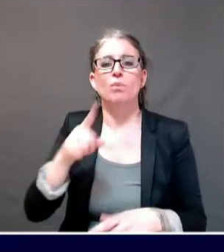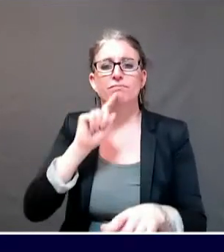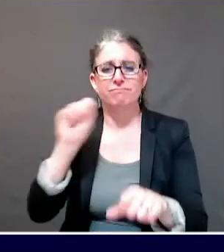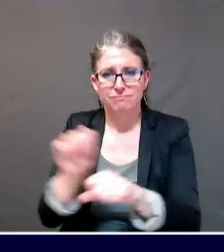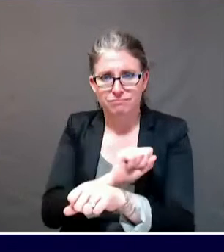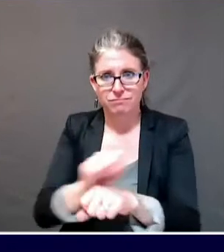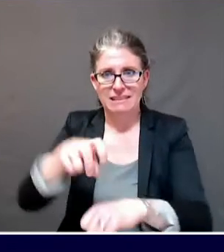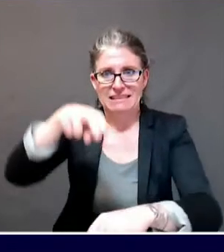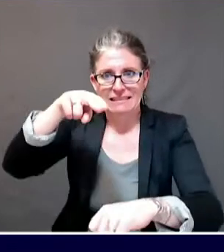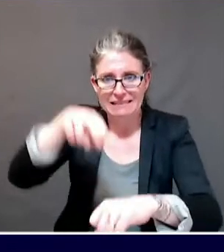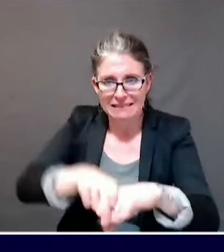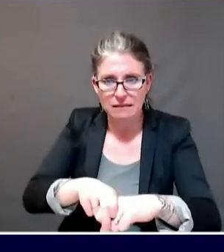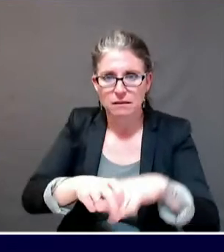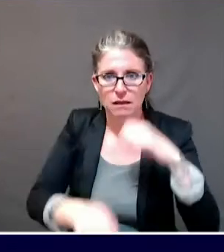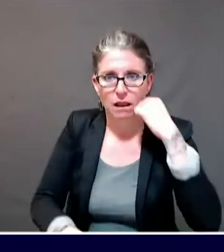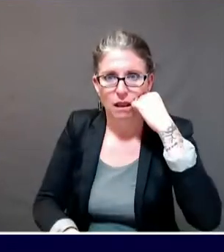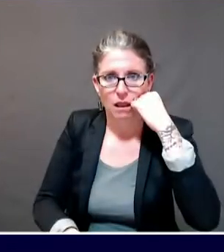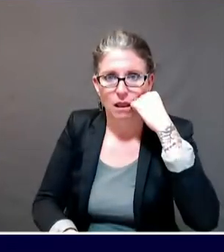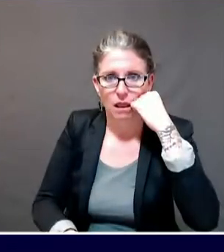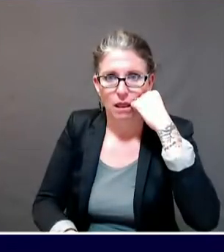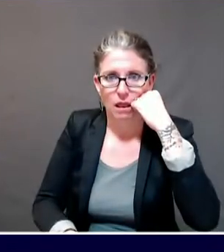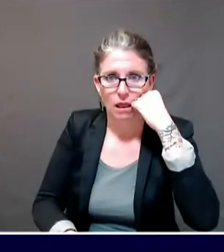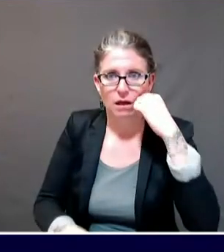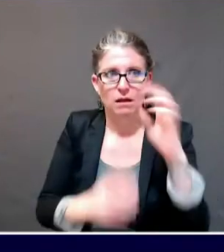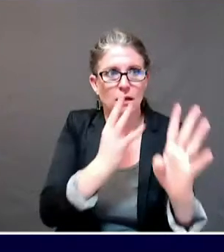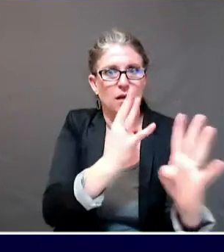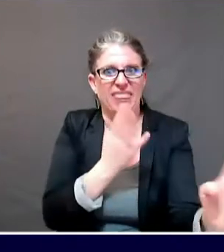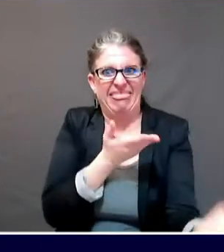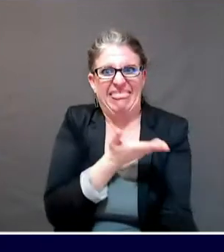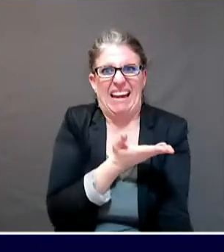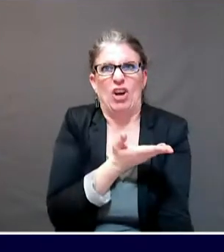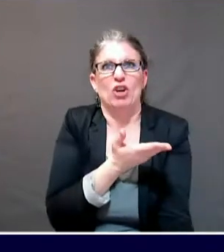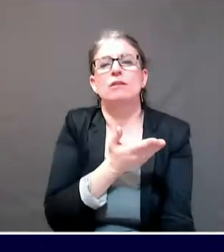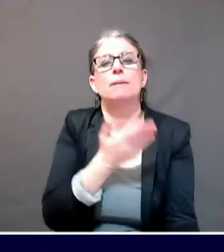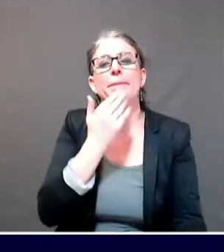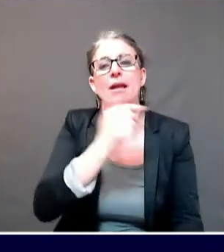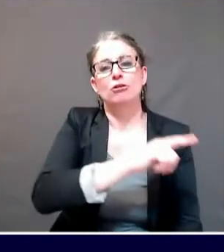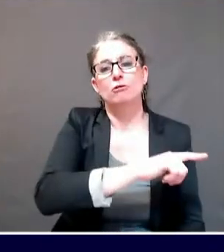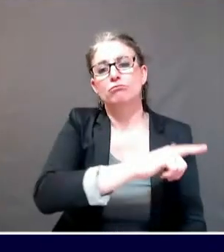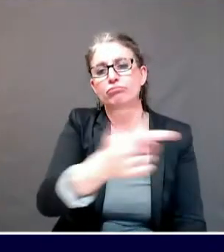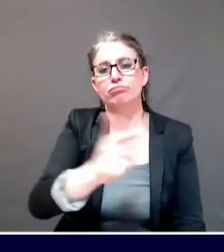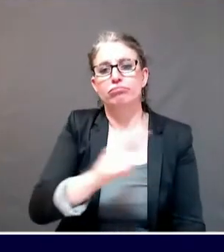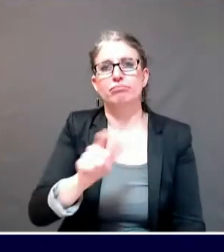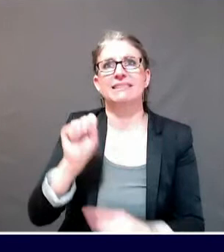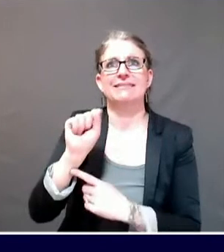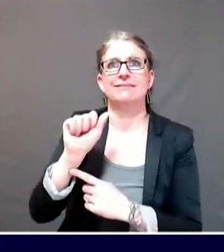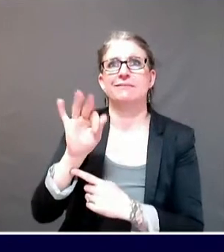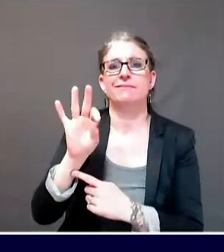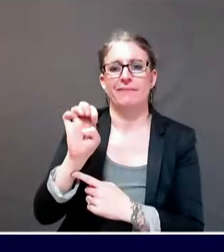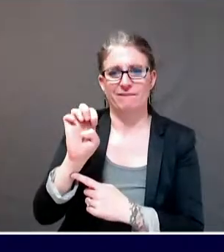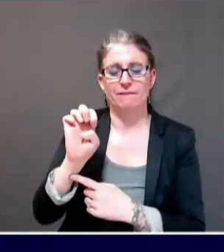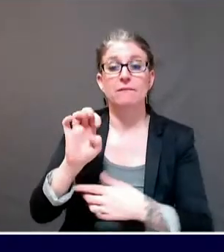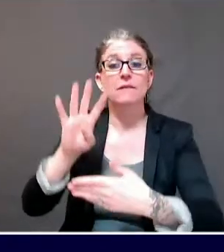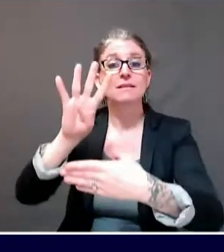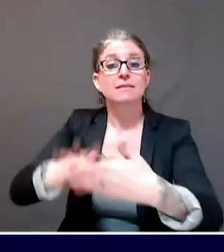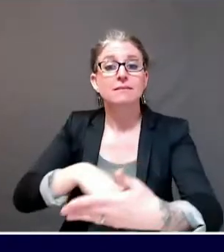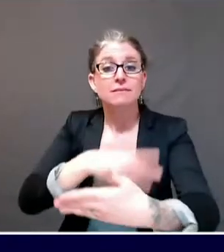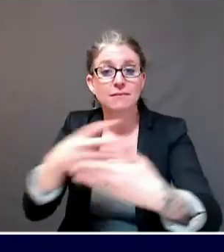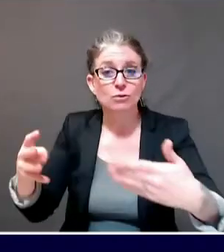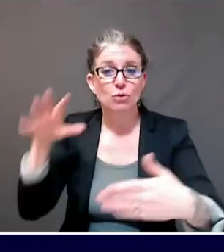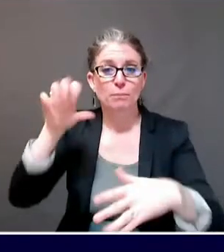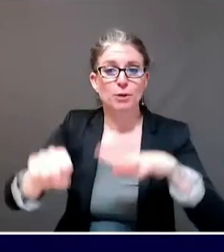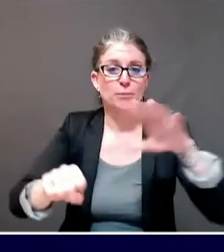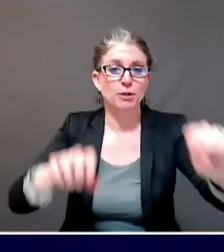we hope to be able to schedule them so that they don't need to be crowded in a confined space or even on a sidewalk for long periods of